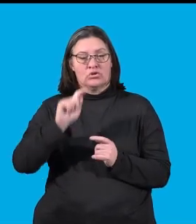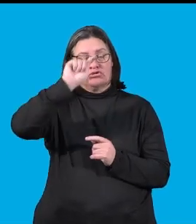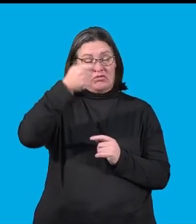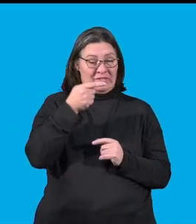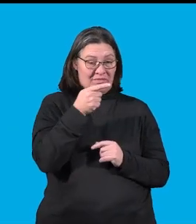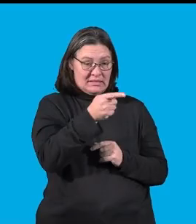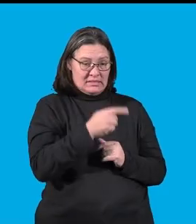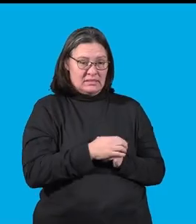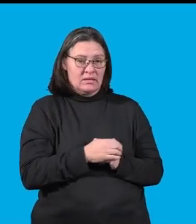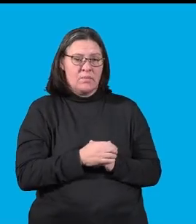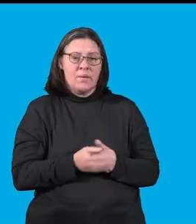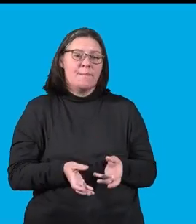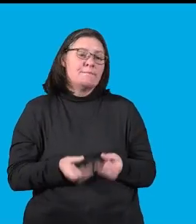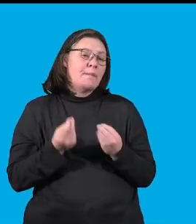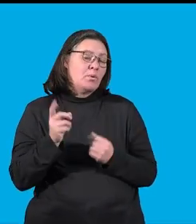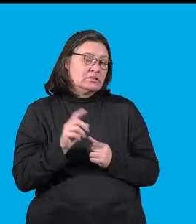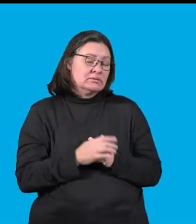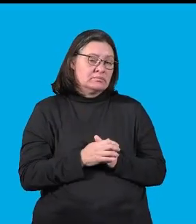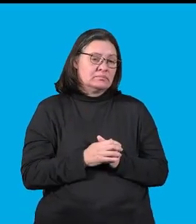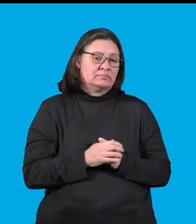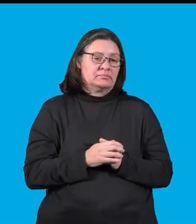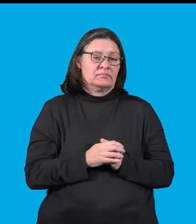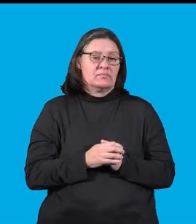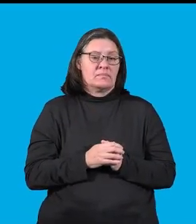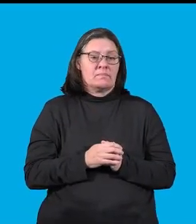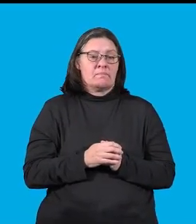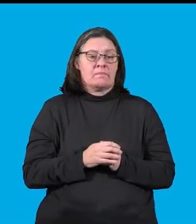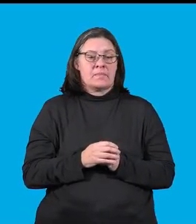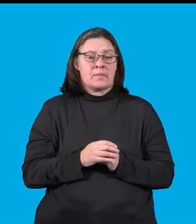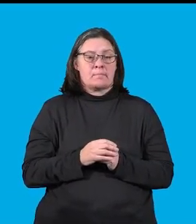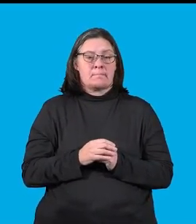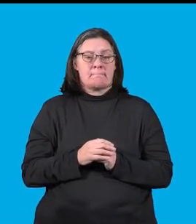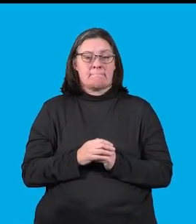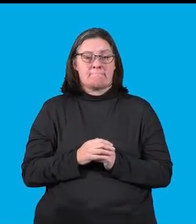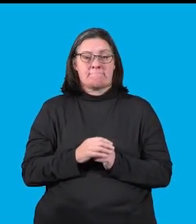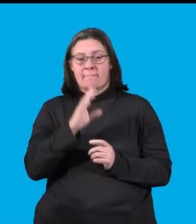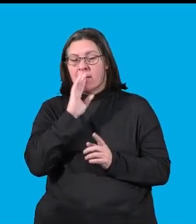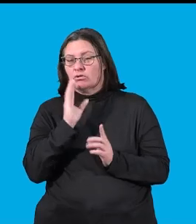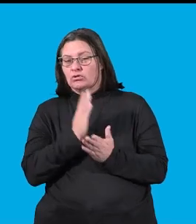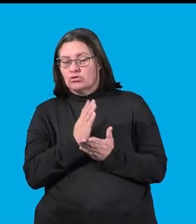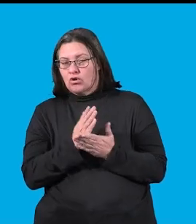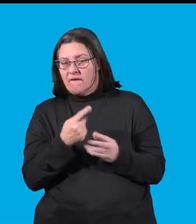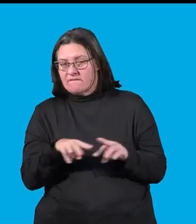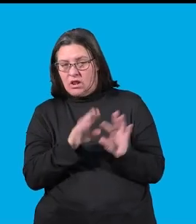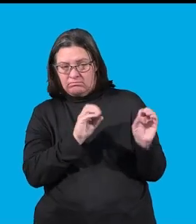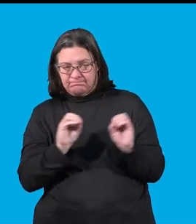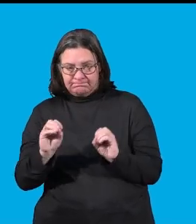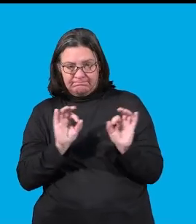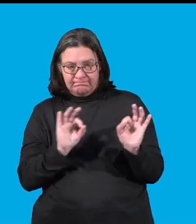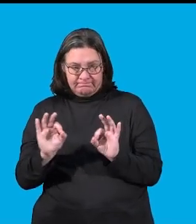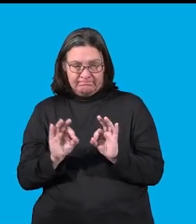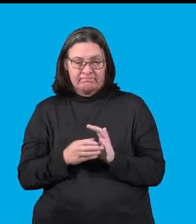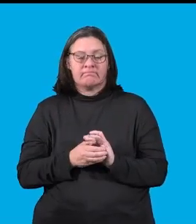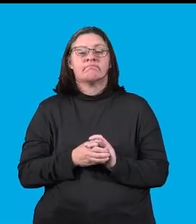now take the derivative of that. What do we end up with? Let's just go back there and make sure that we've got our values